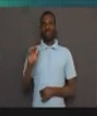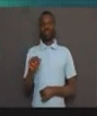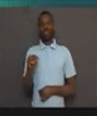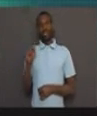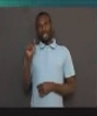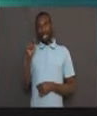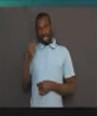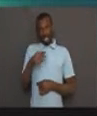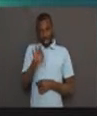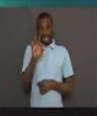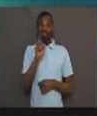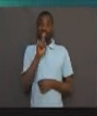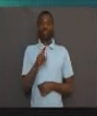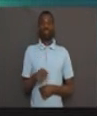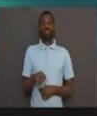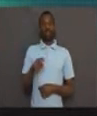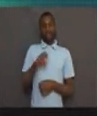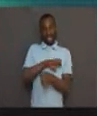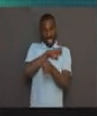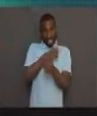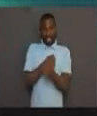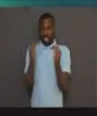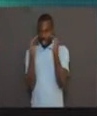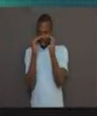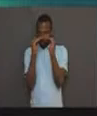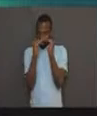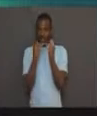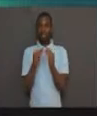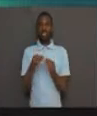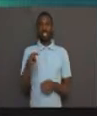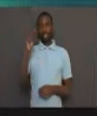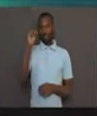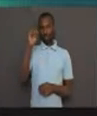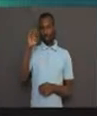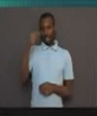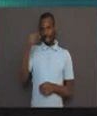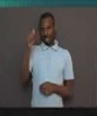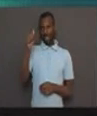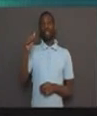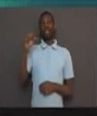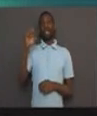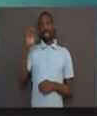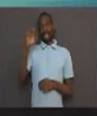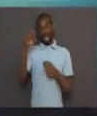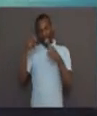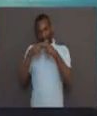931.5 will give us an energy equivalent in mega-electron